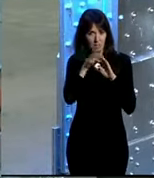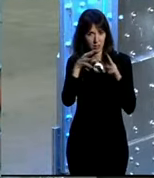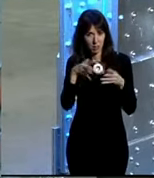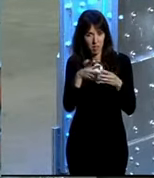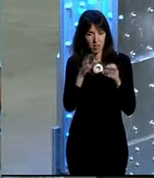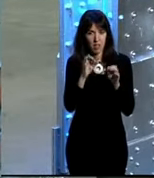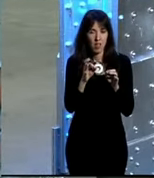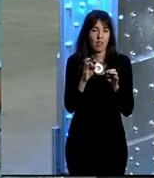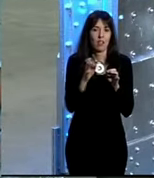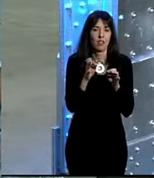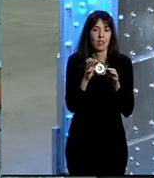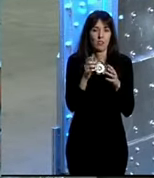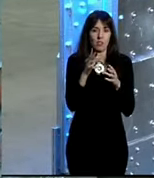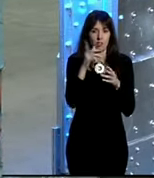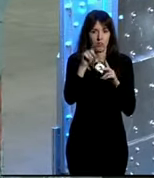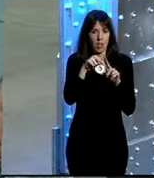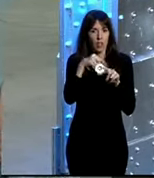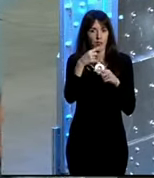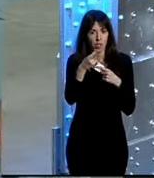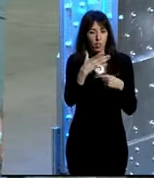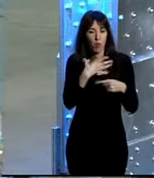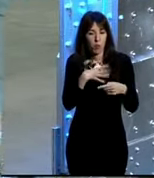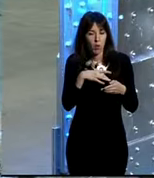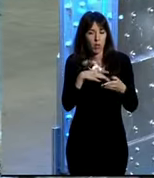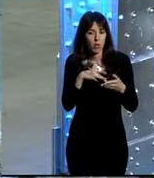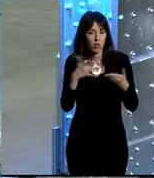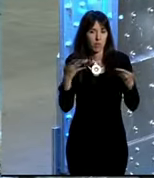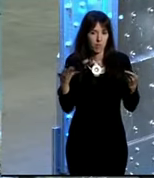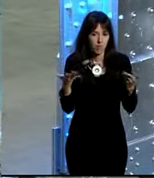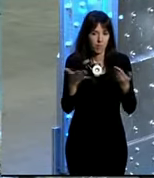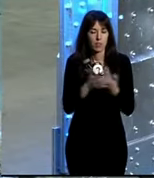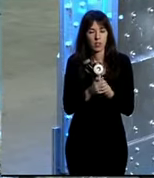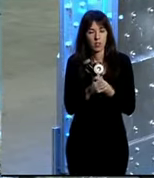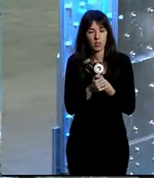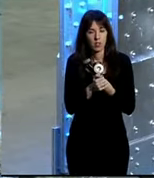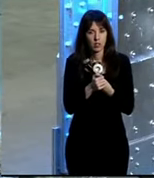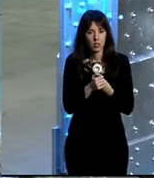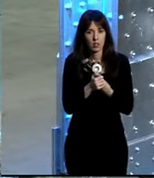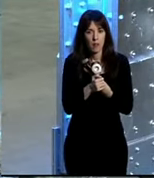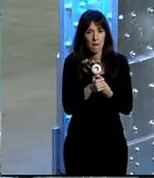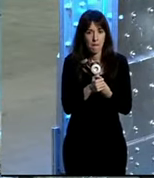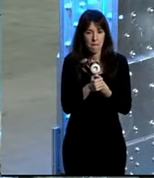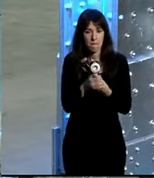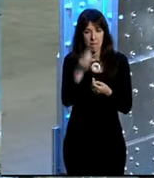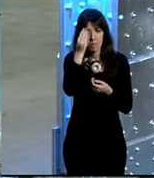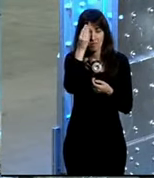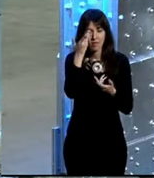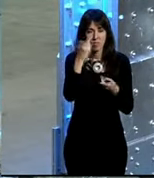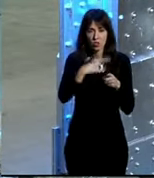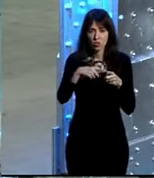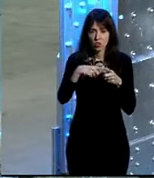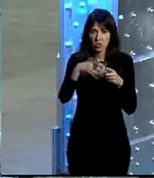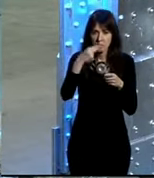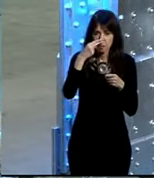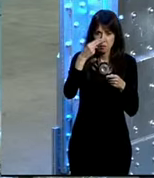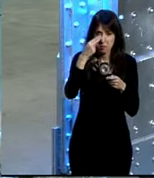there. There's, in fact, some of the, I think, most interesting stuff recently, you know, in the last couple of years has been coming